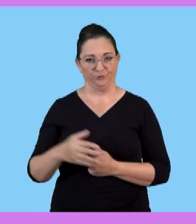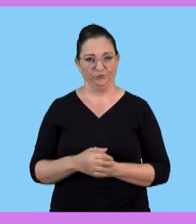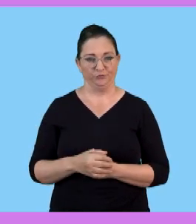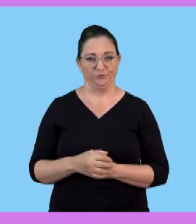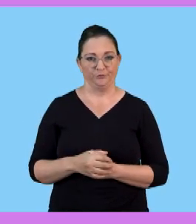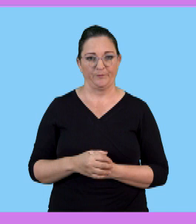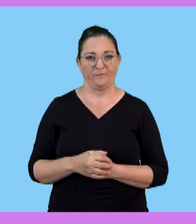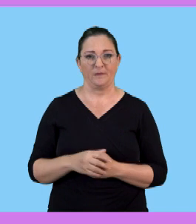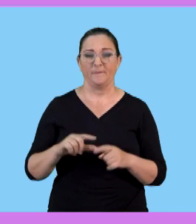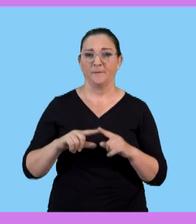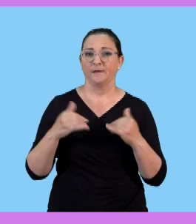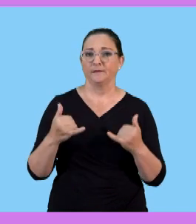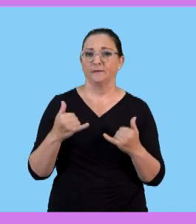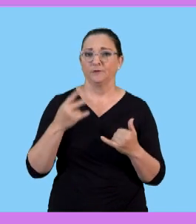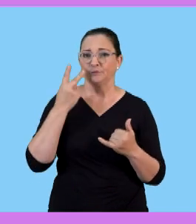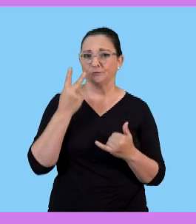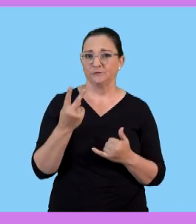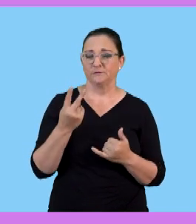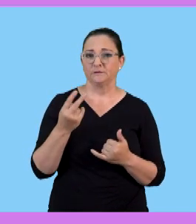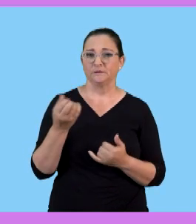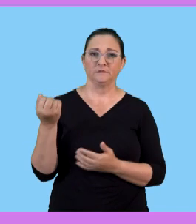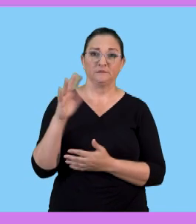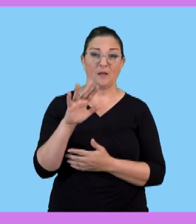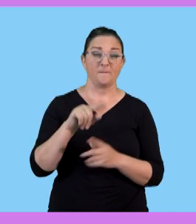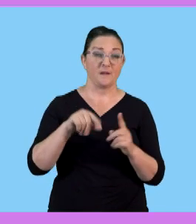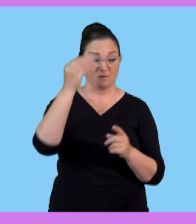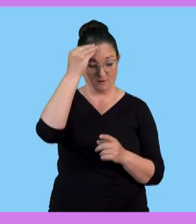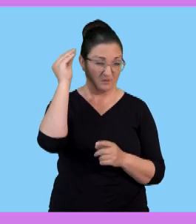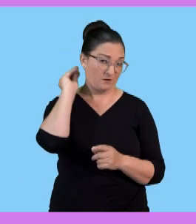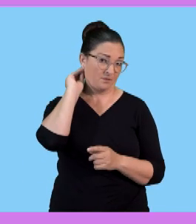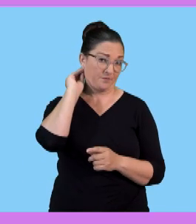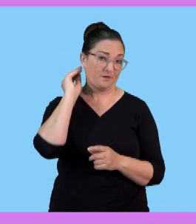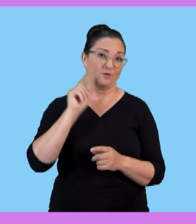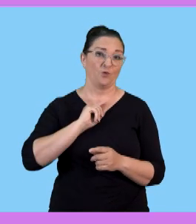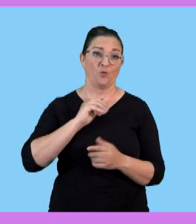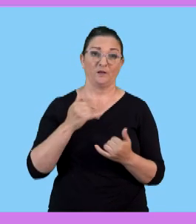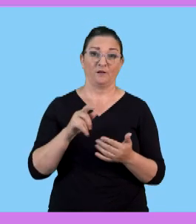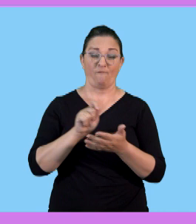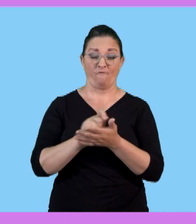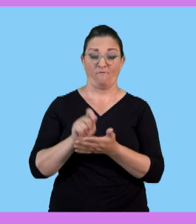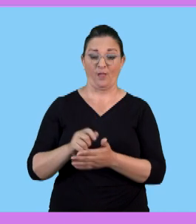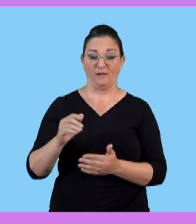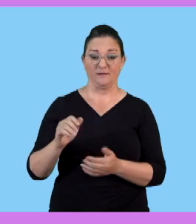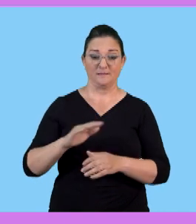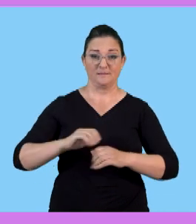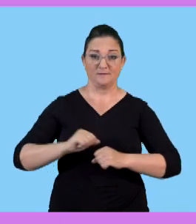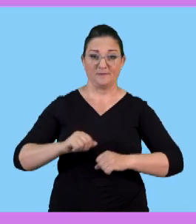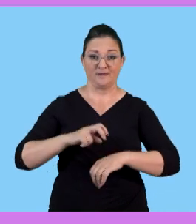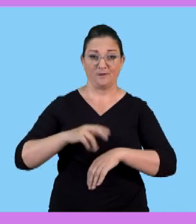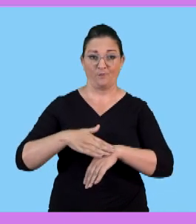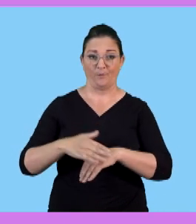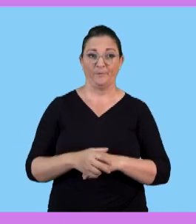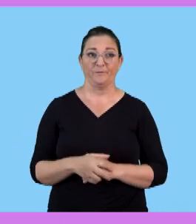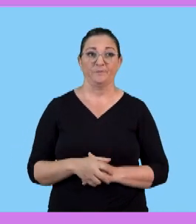meters. All right. Now, guys, let's quickly move to the next slide. I want you to keep that in mind. There won't be enough space to answer this.